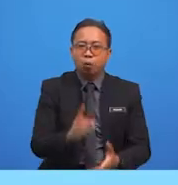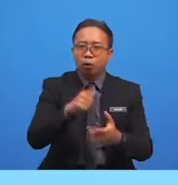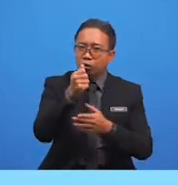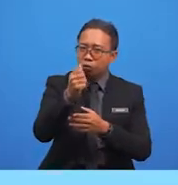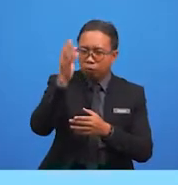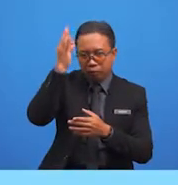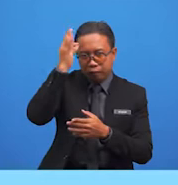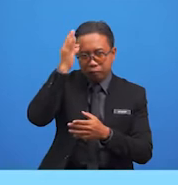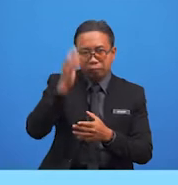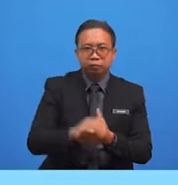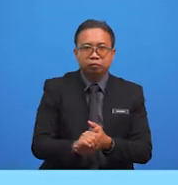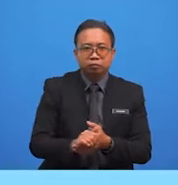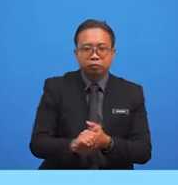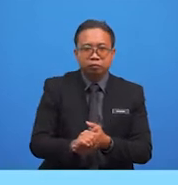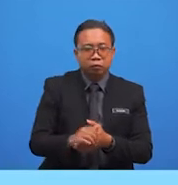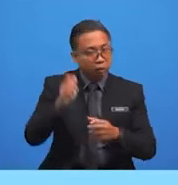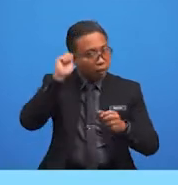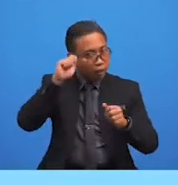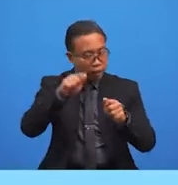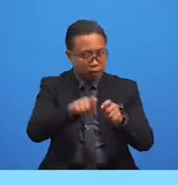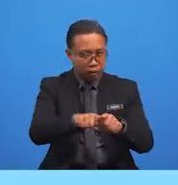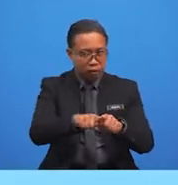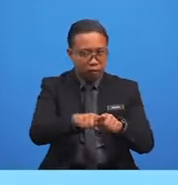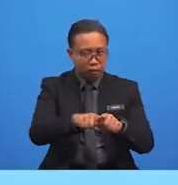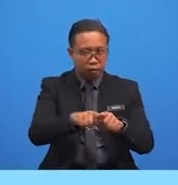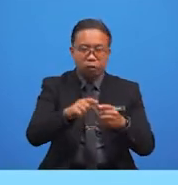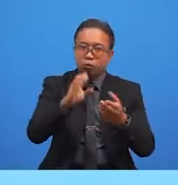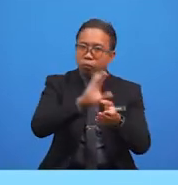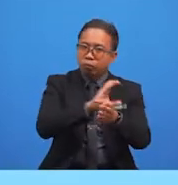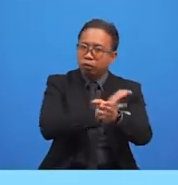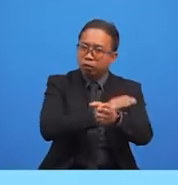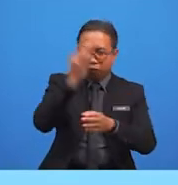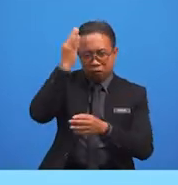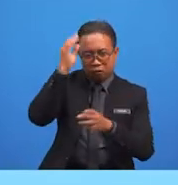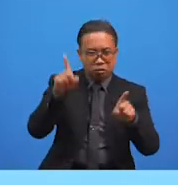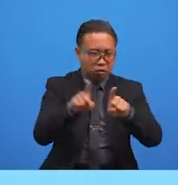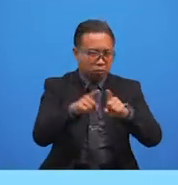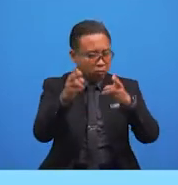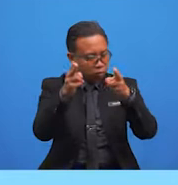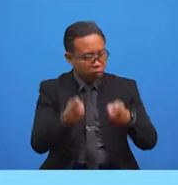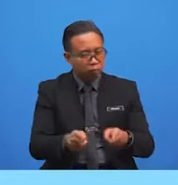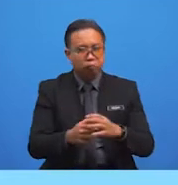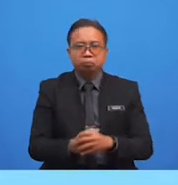What do you think? Do you agree that one day computers will think like human beings?